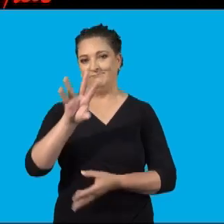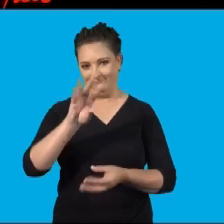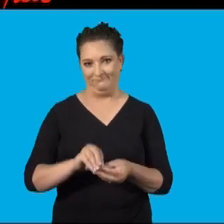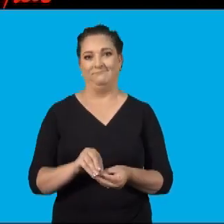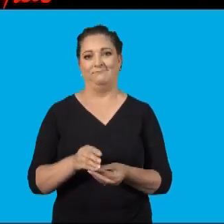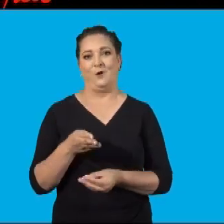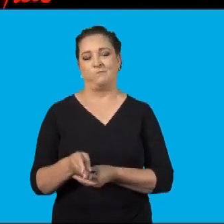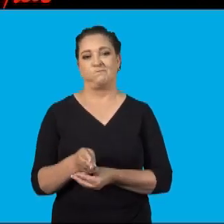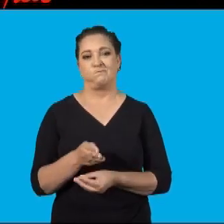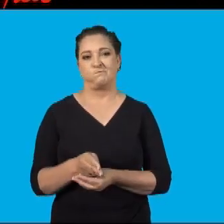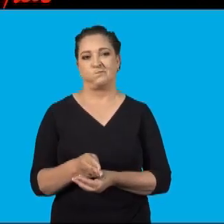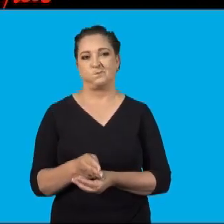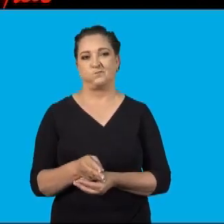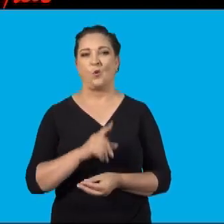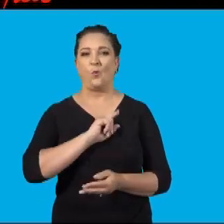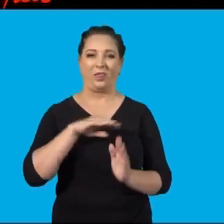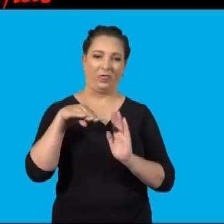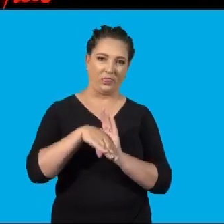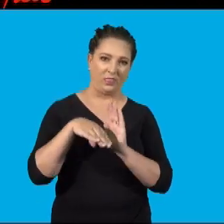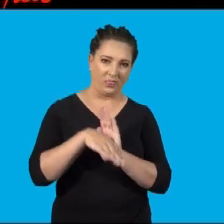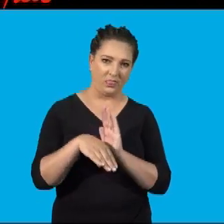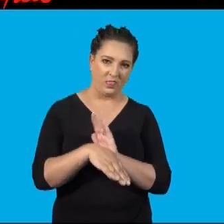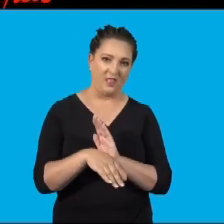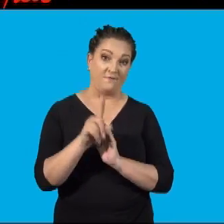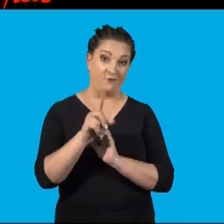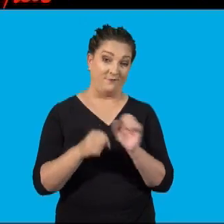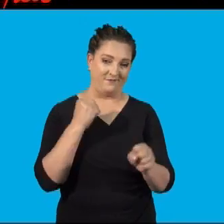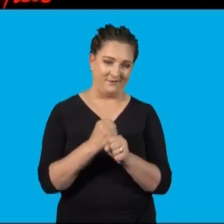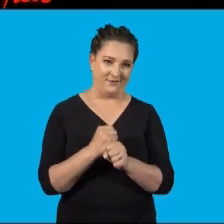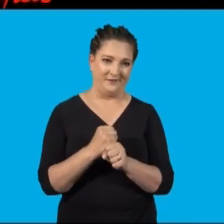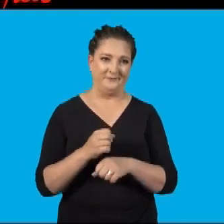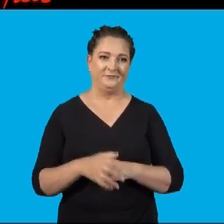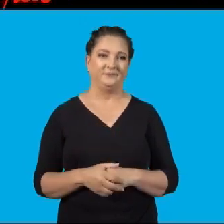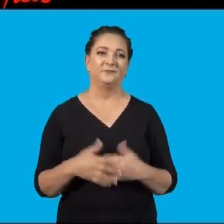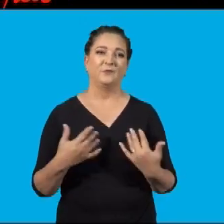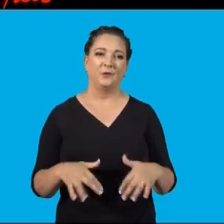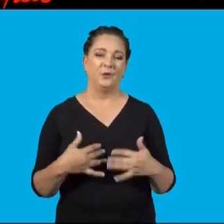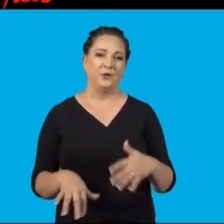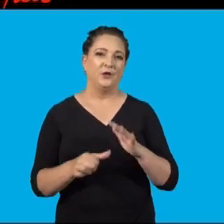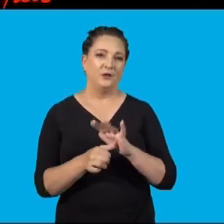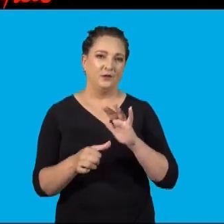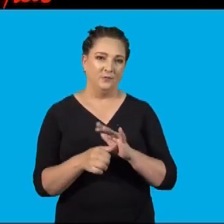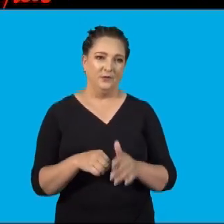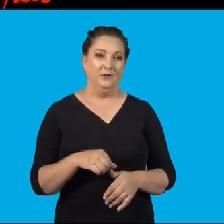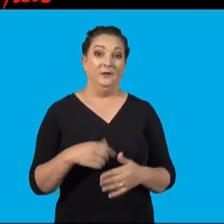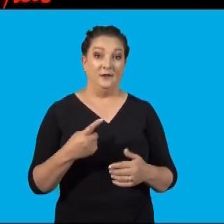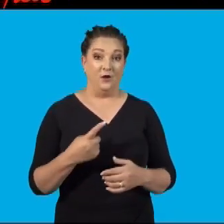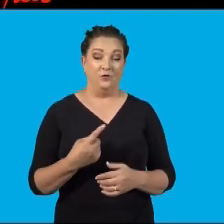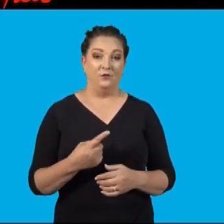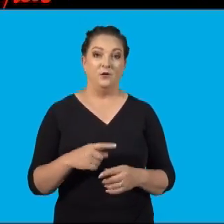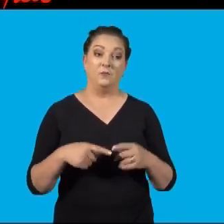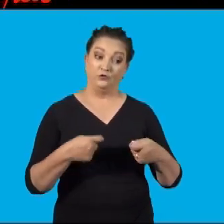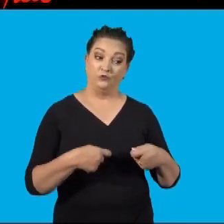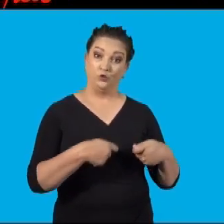281,100. That becomes my total depreciation for the year. Very important that you're able to